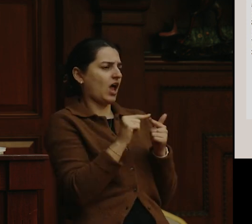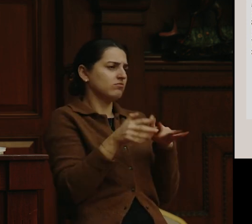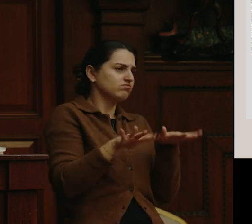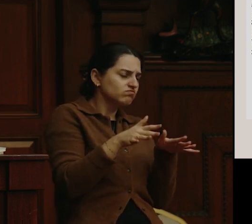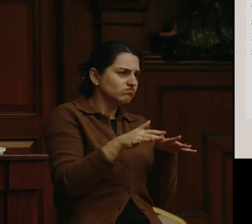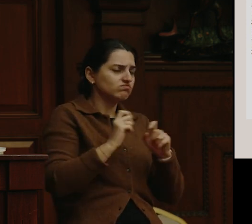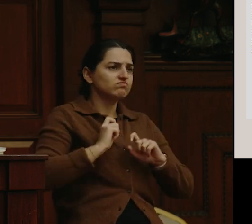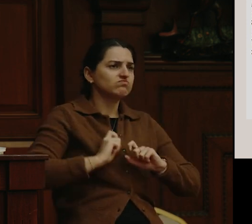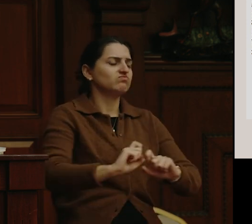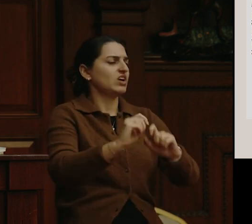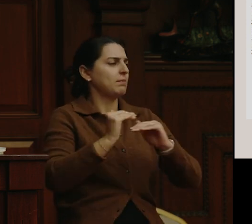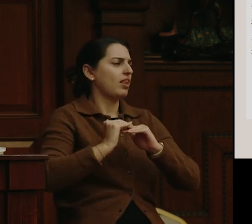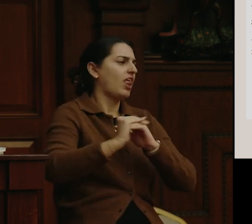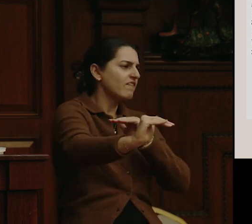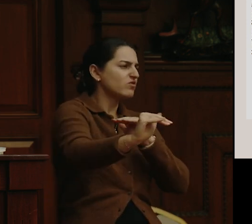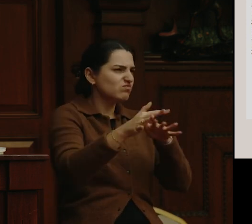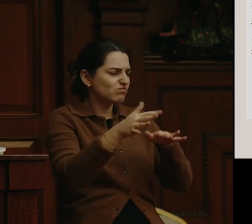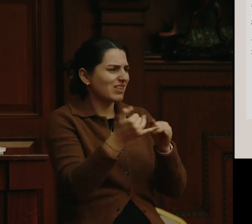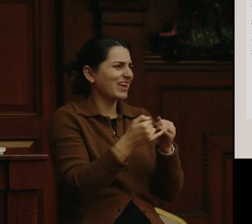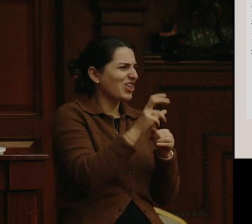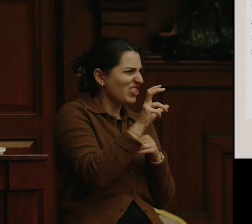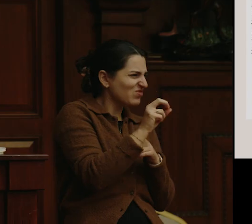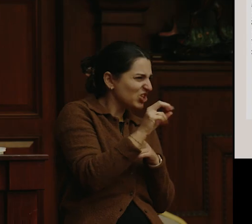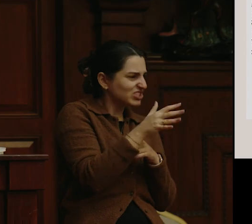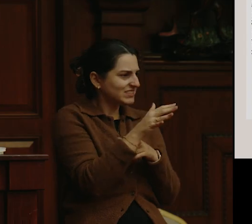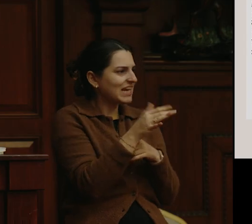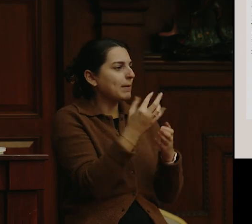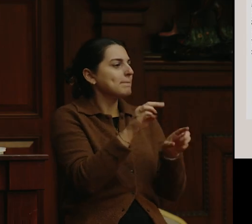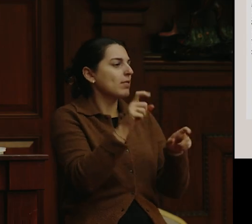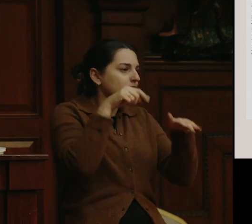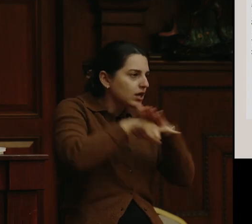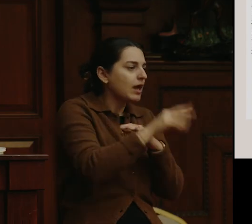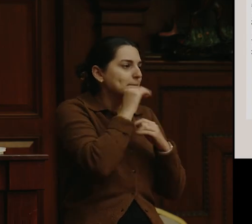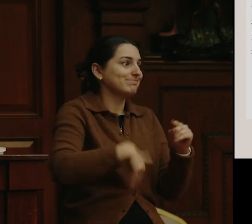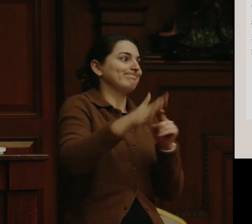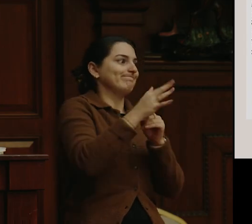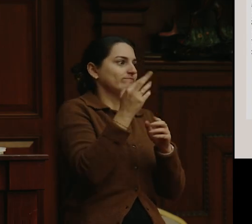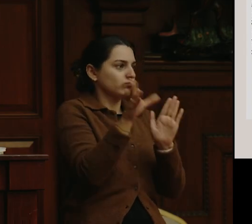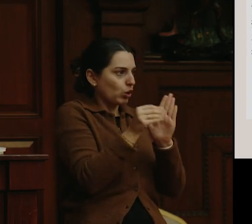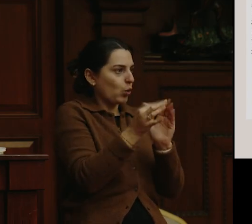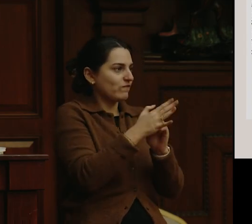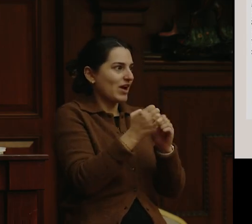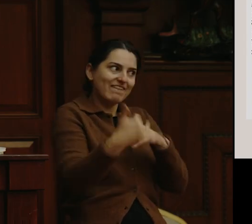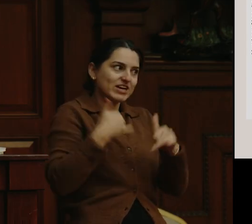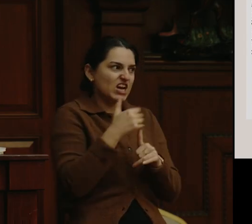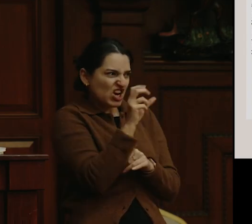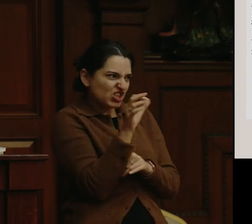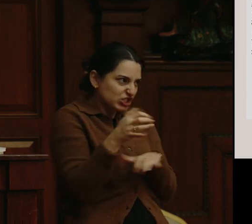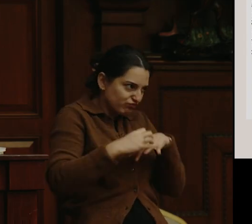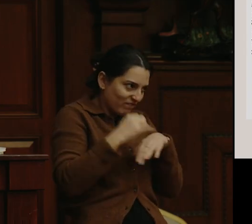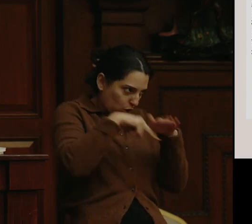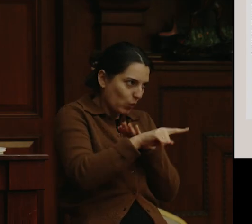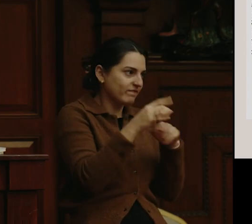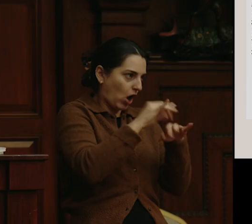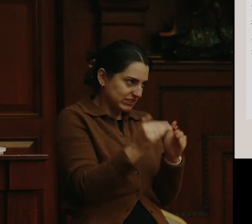relatively stable level at around kind of 30 admissions where this was the primary recorded diagnosis per year. But then in the